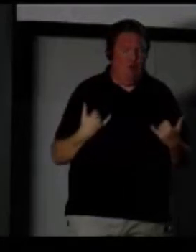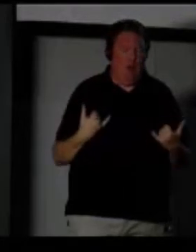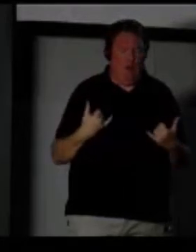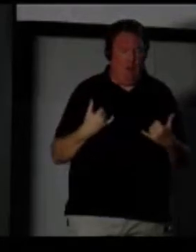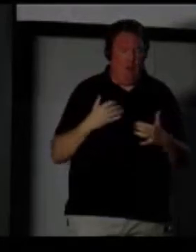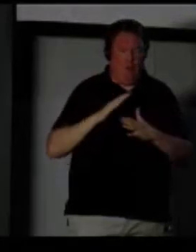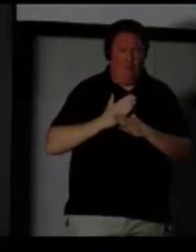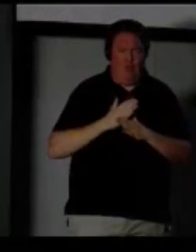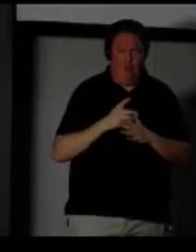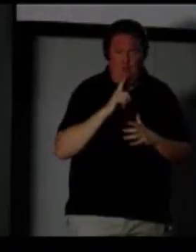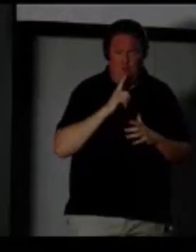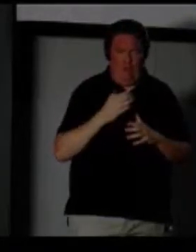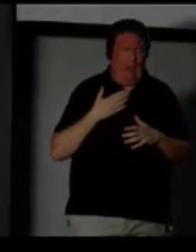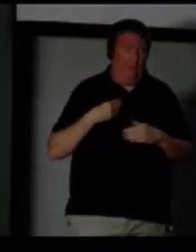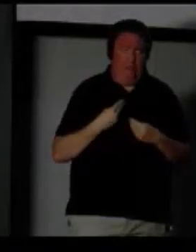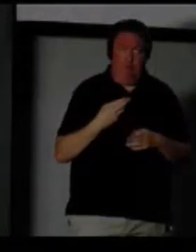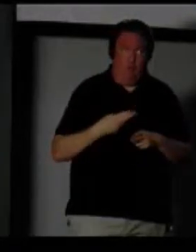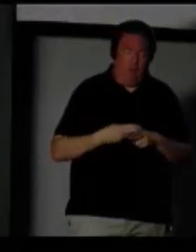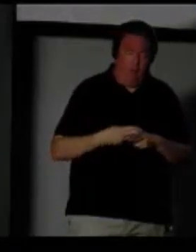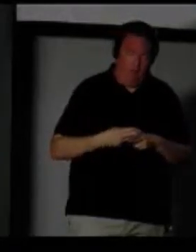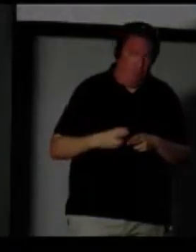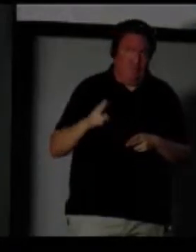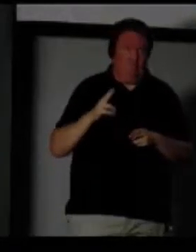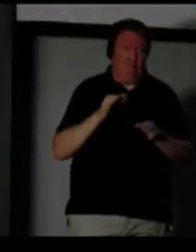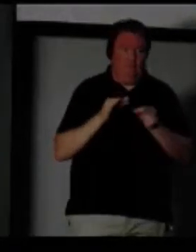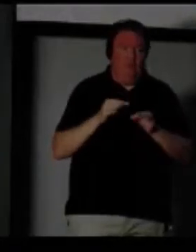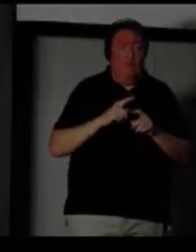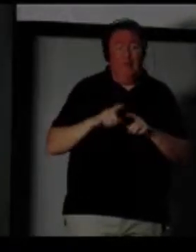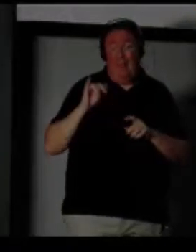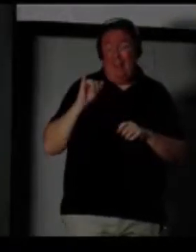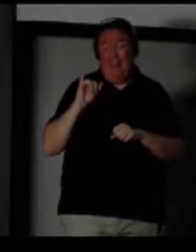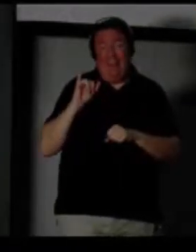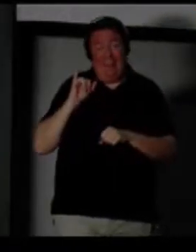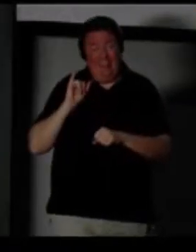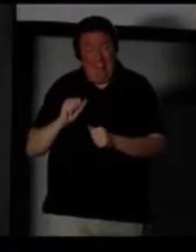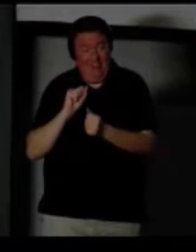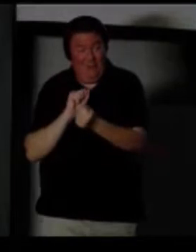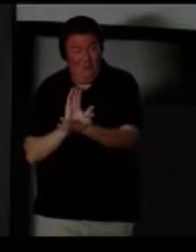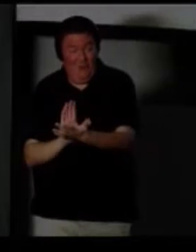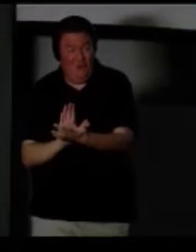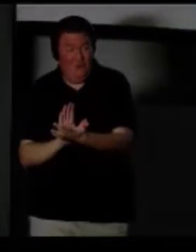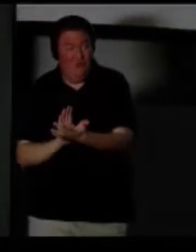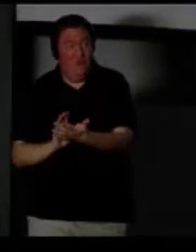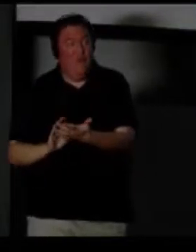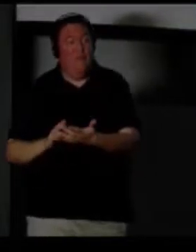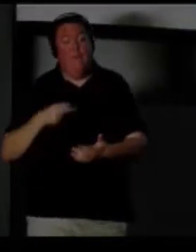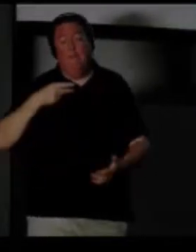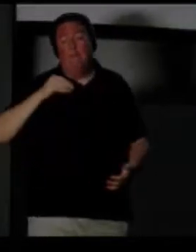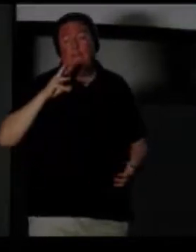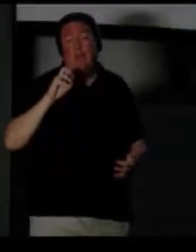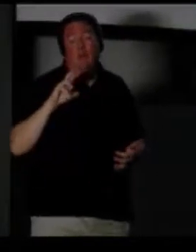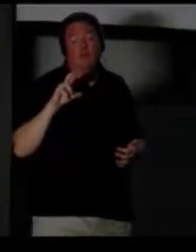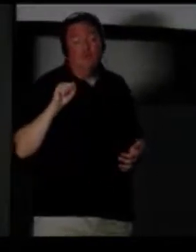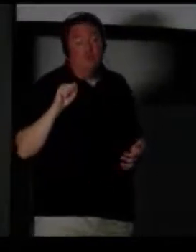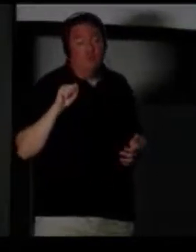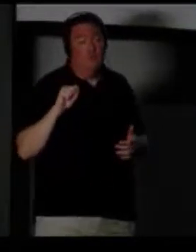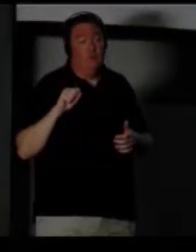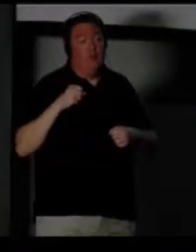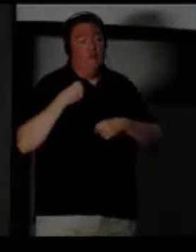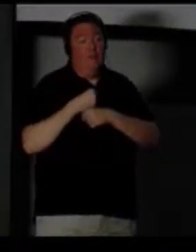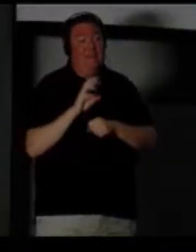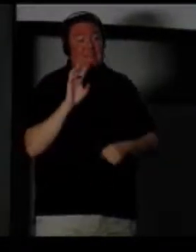minutes, but using this method, Powers produced in his studio